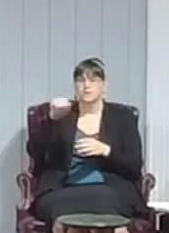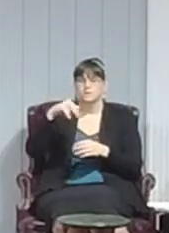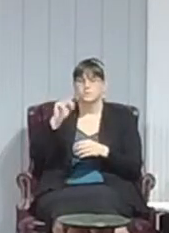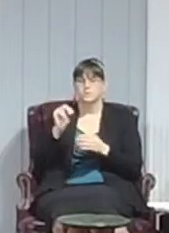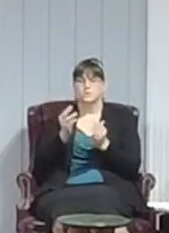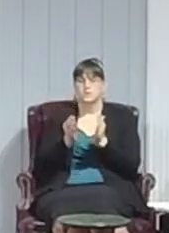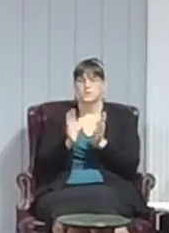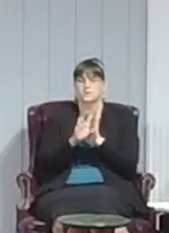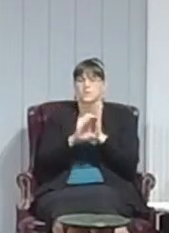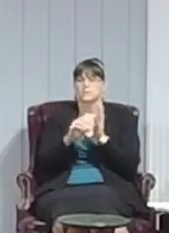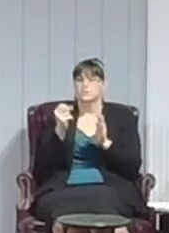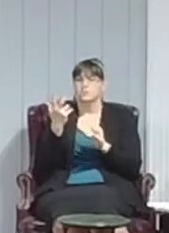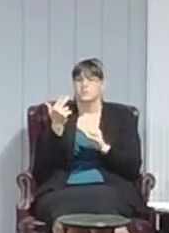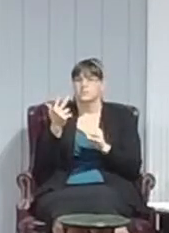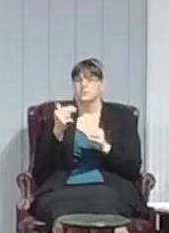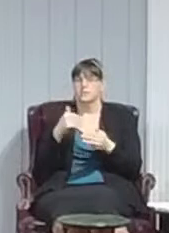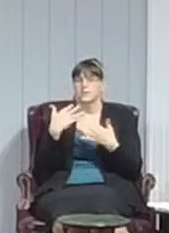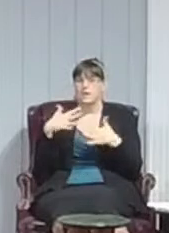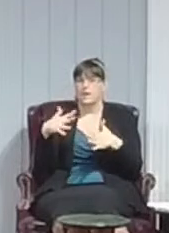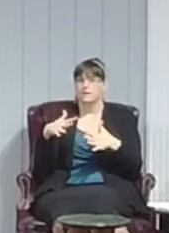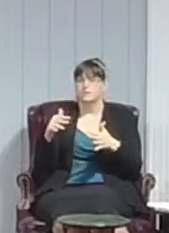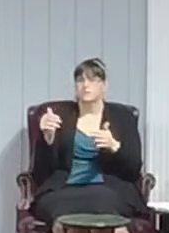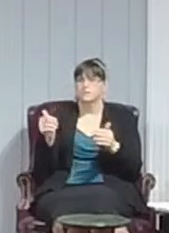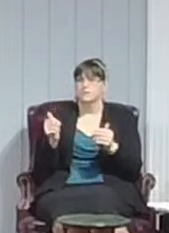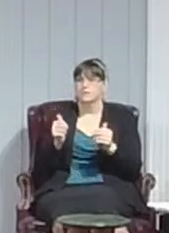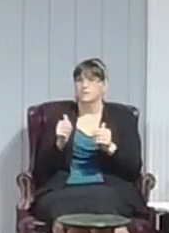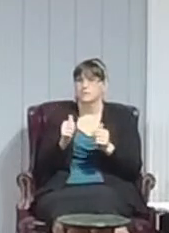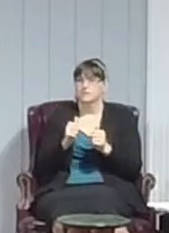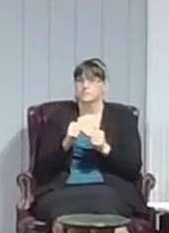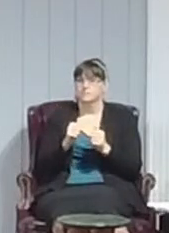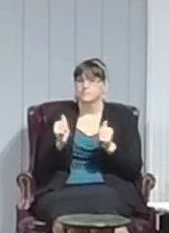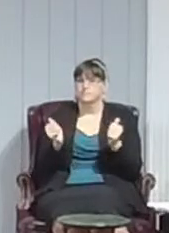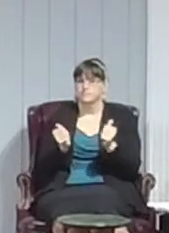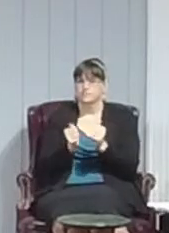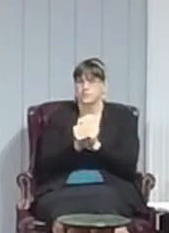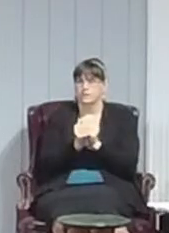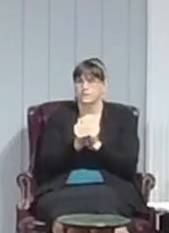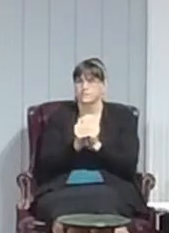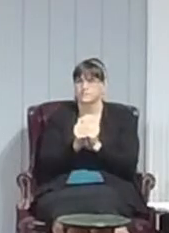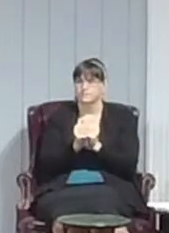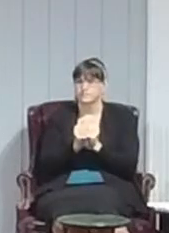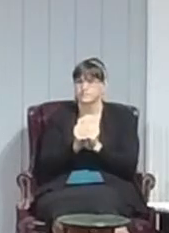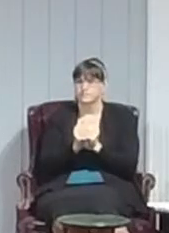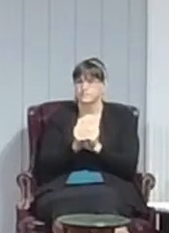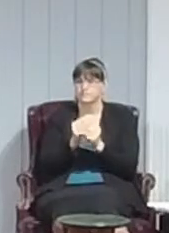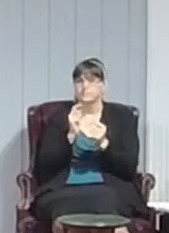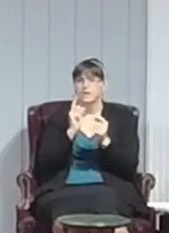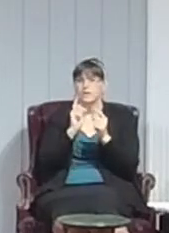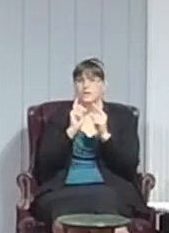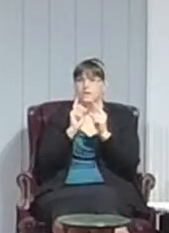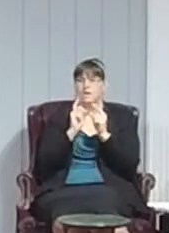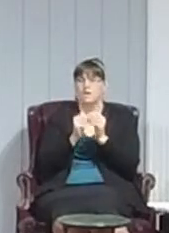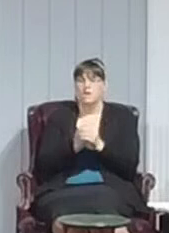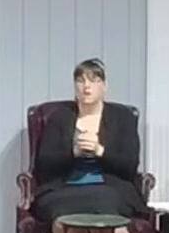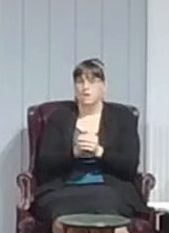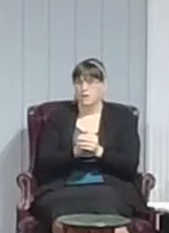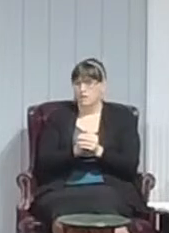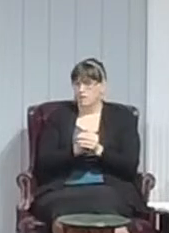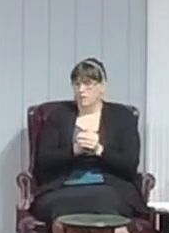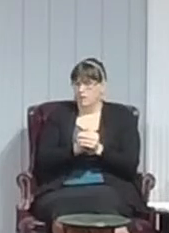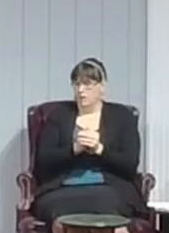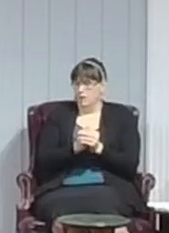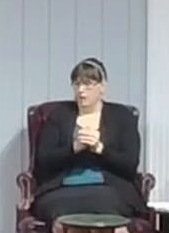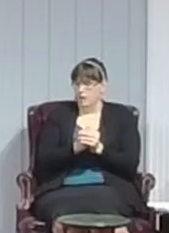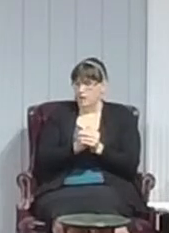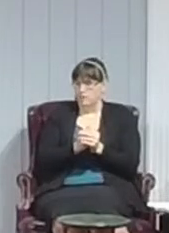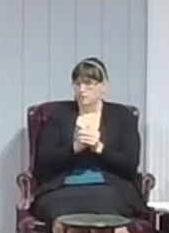chapter 13 ends this way. This is the verses 37 and 38. talking about, you know, being troubled, having a reason